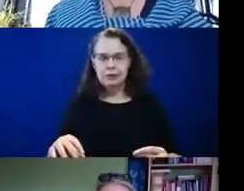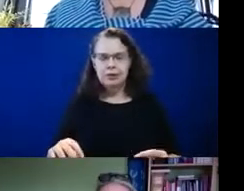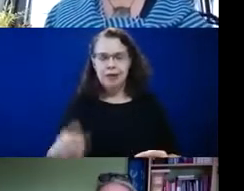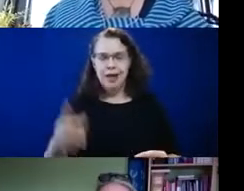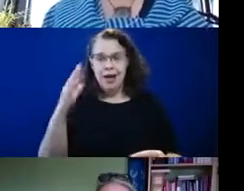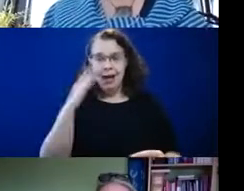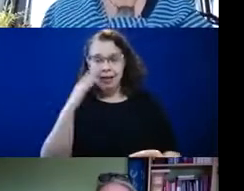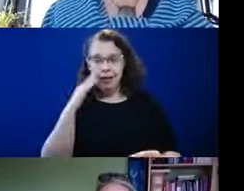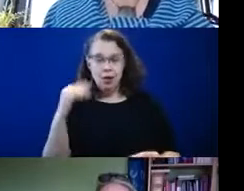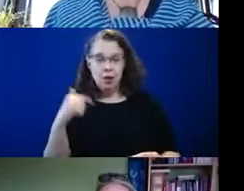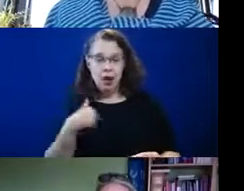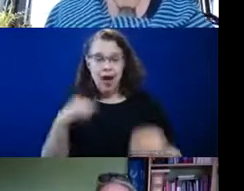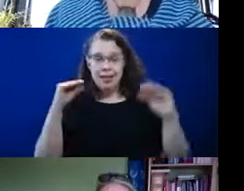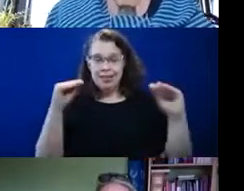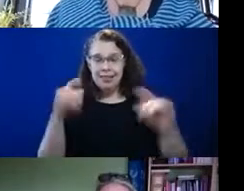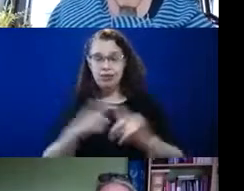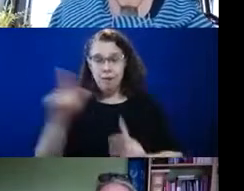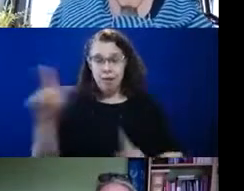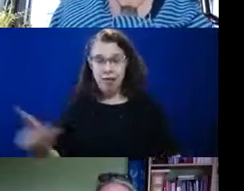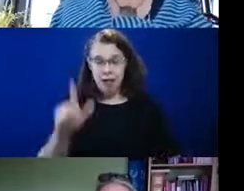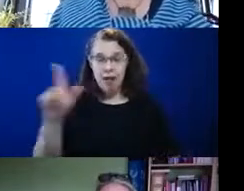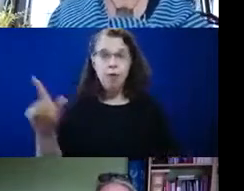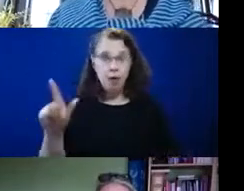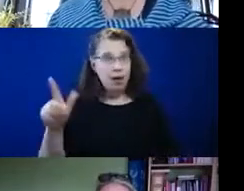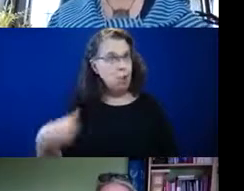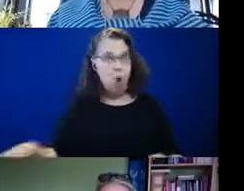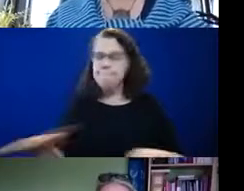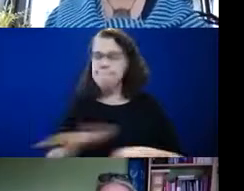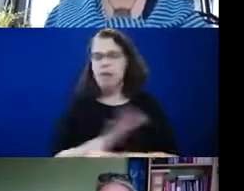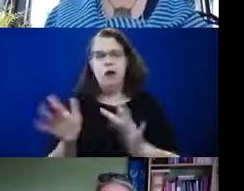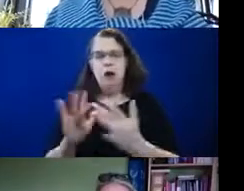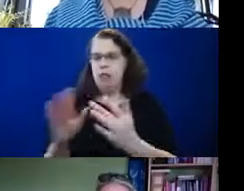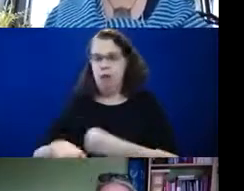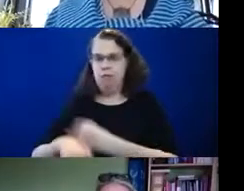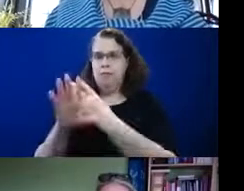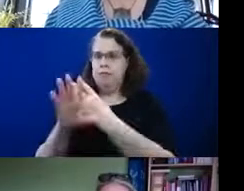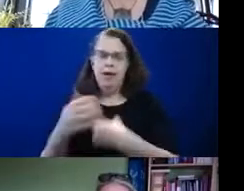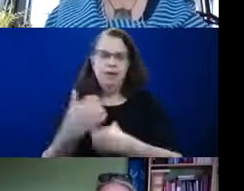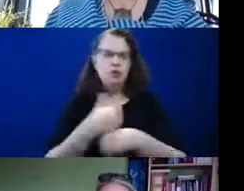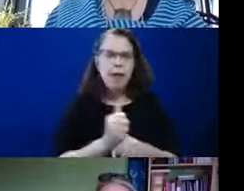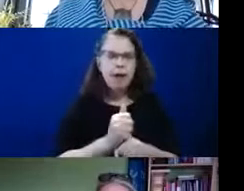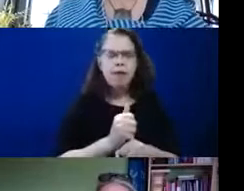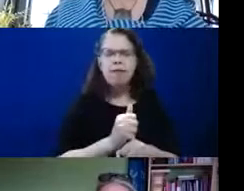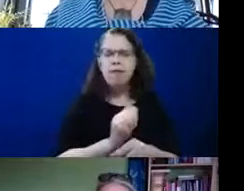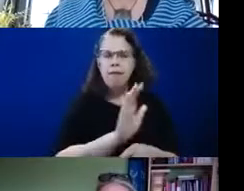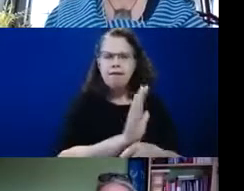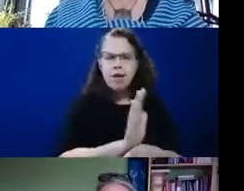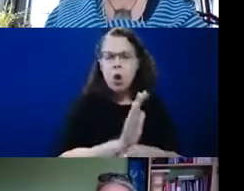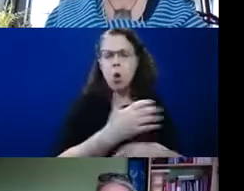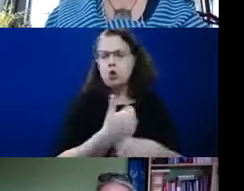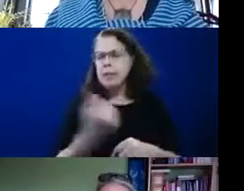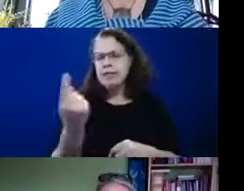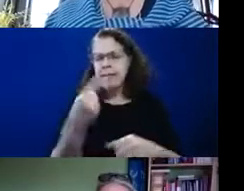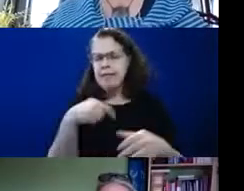of the library, we're fully online, and just trying to make a video or trying to make everything accessible can